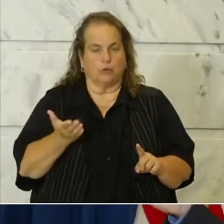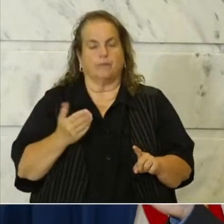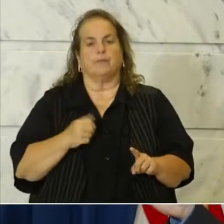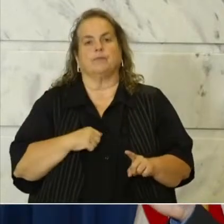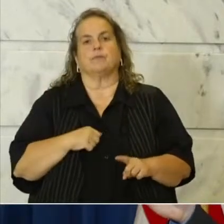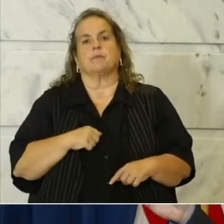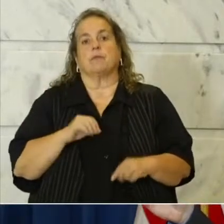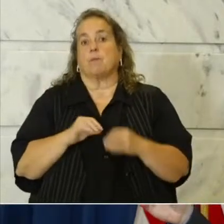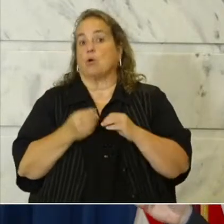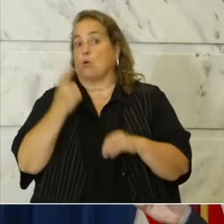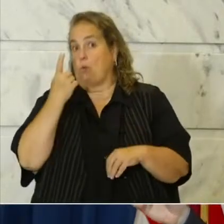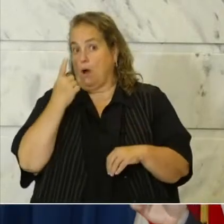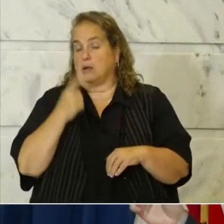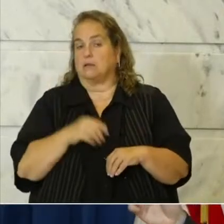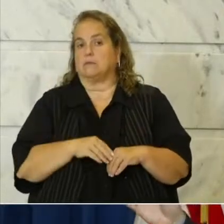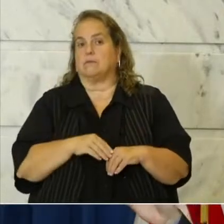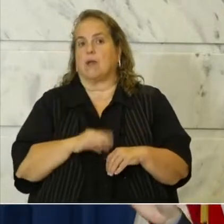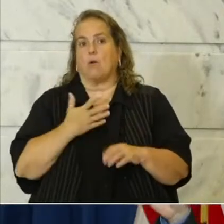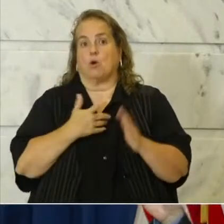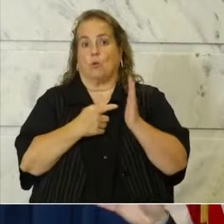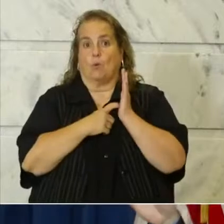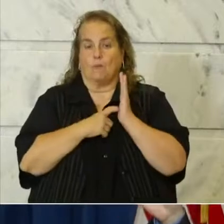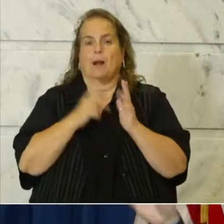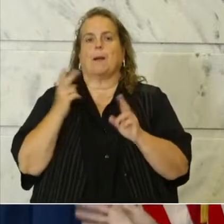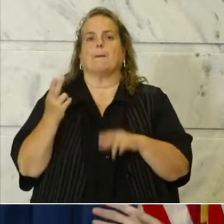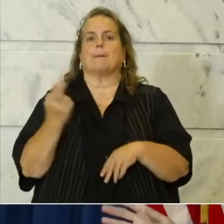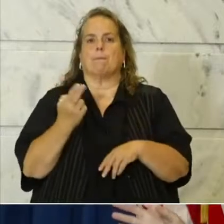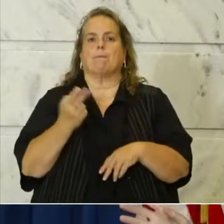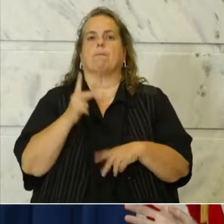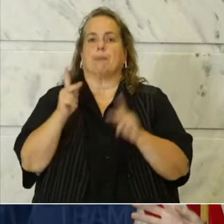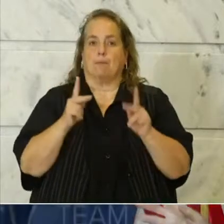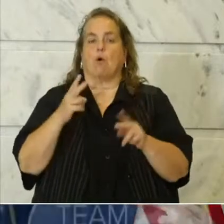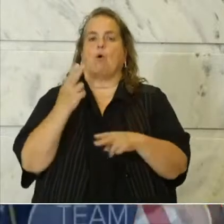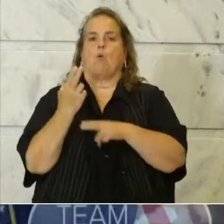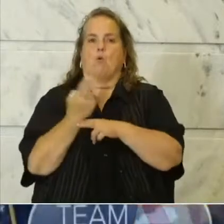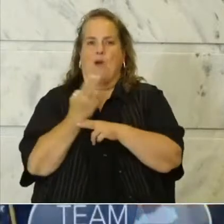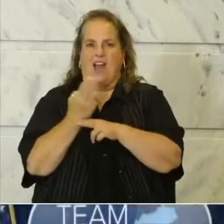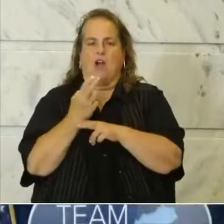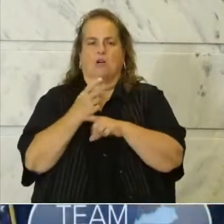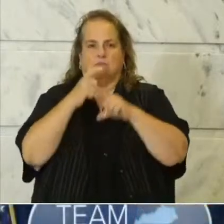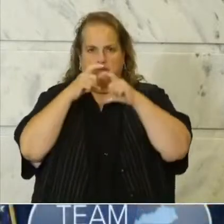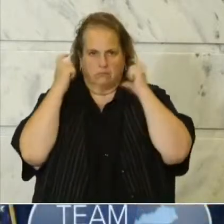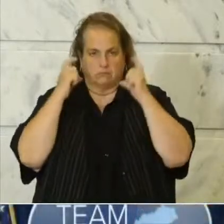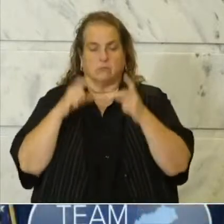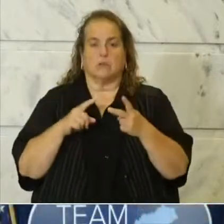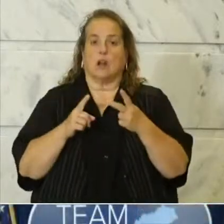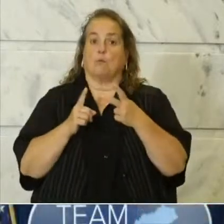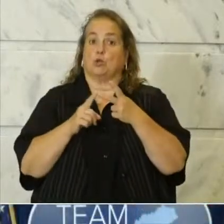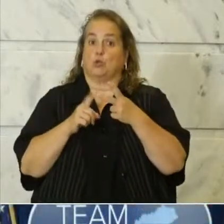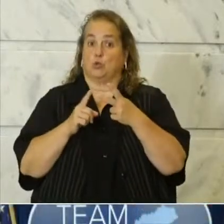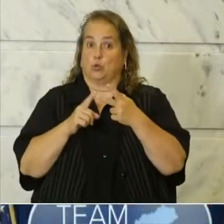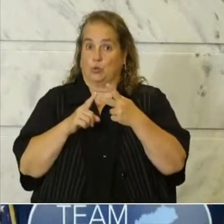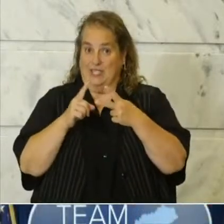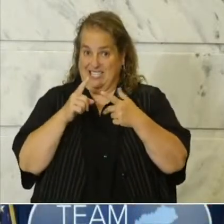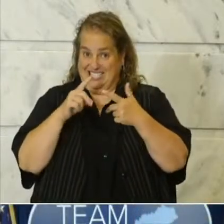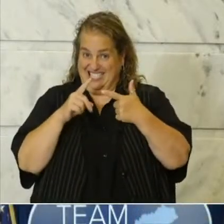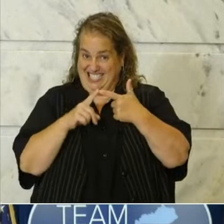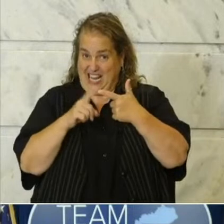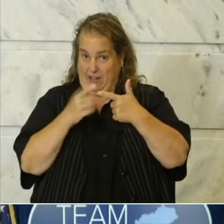is our requirement that people wear a facial covering. Number 2 is our travel